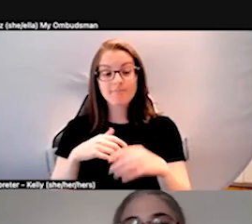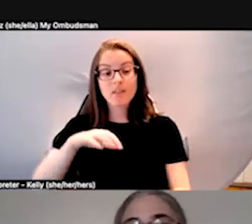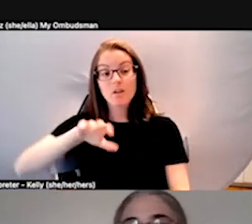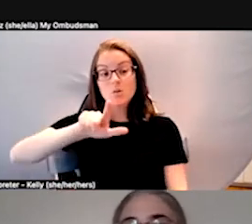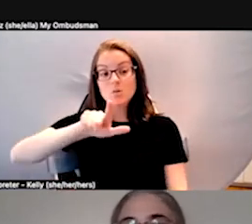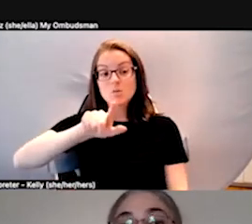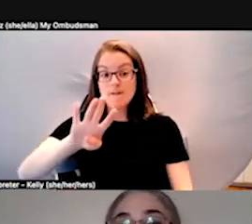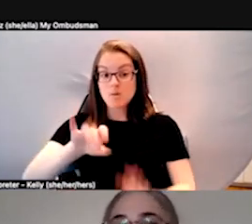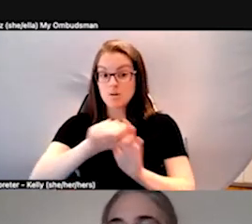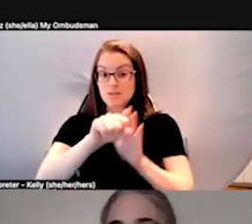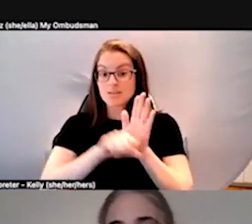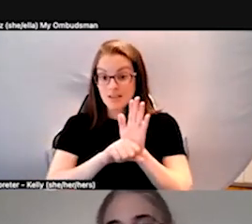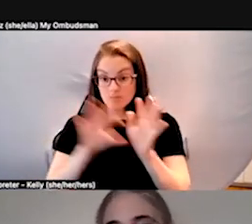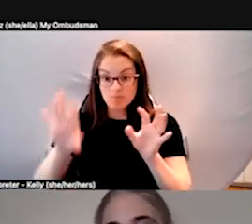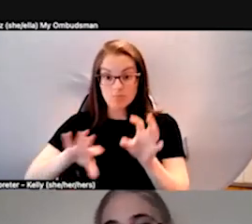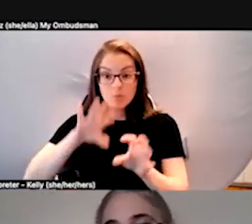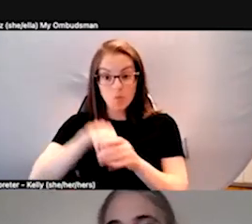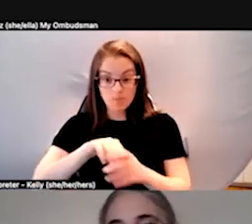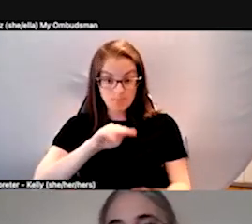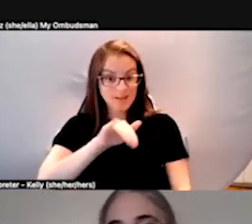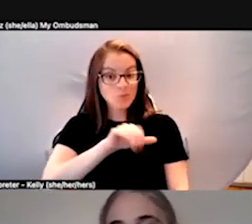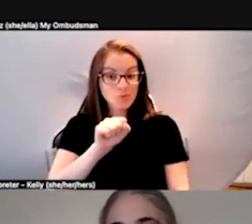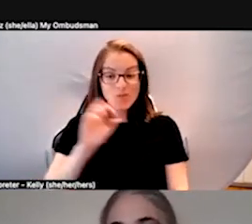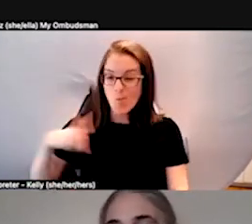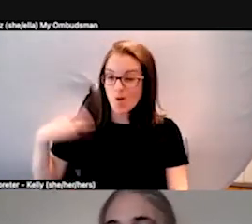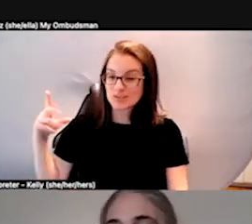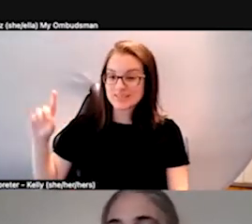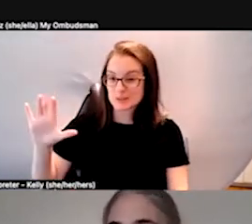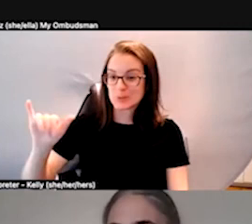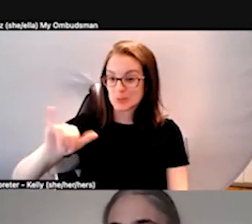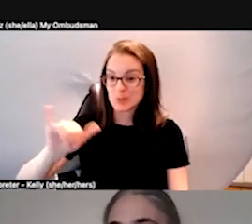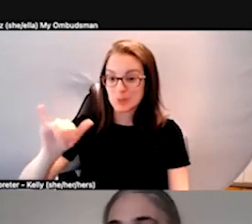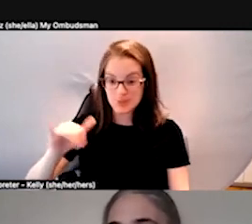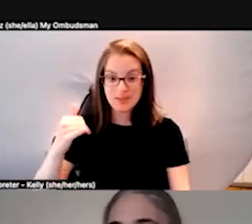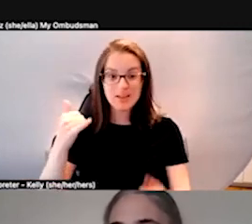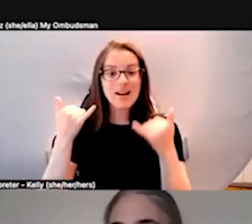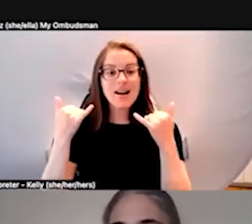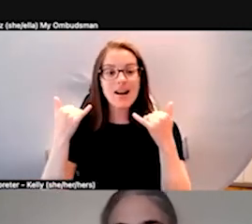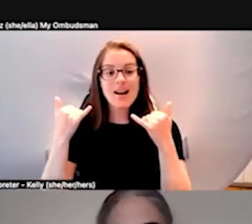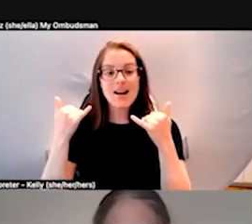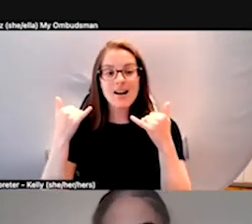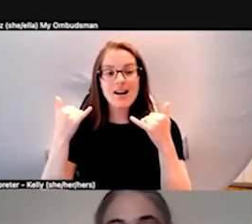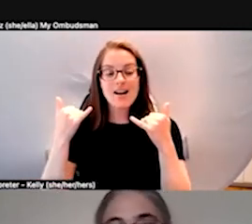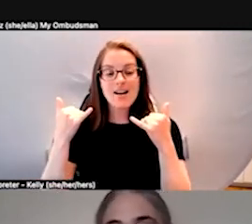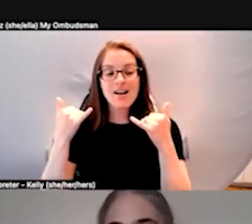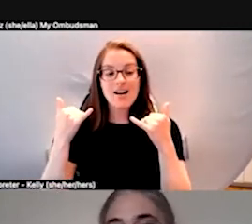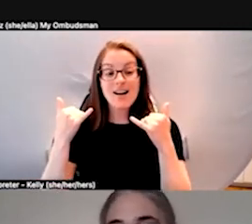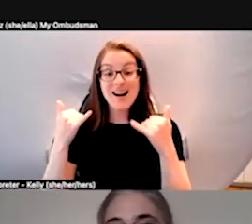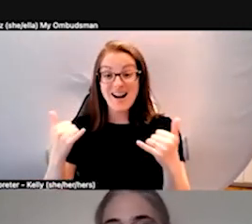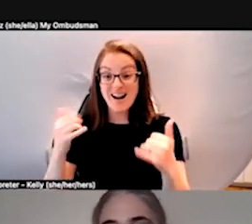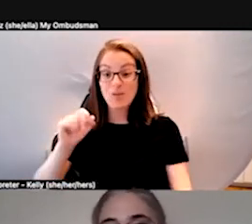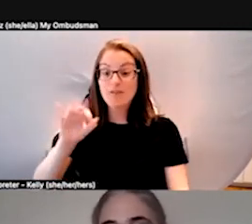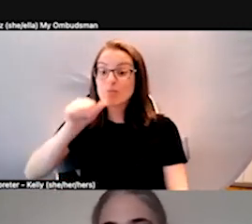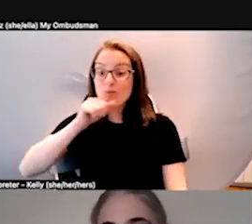states, including Massachusetts and Washington, D.C., now prohibit private insurance exclusions for